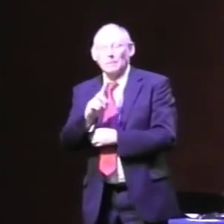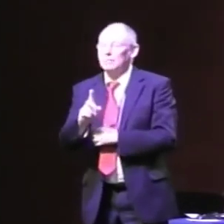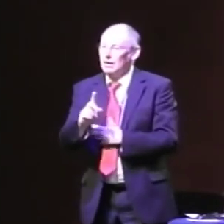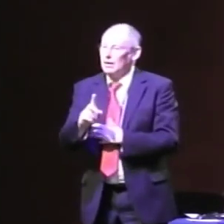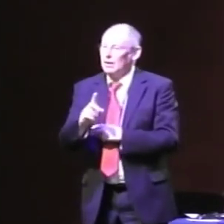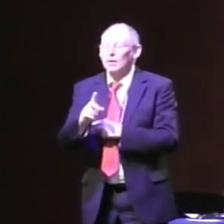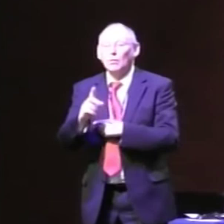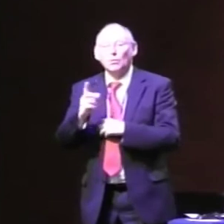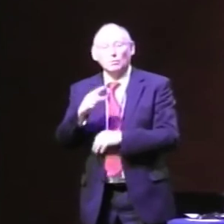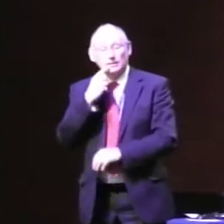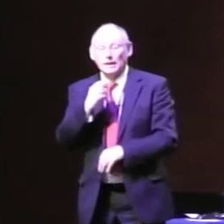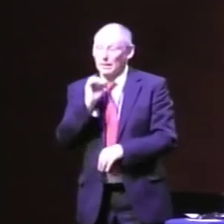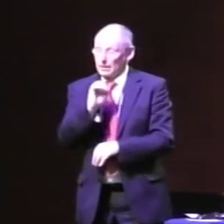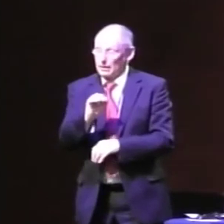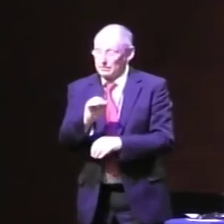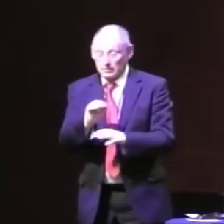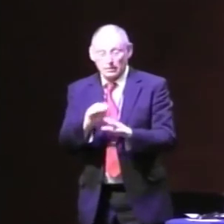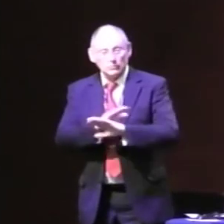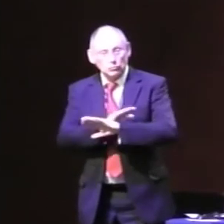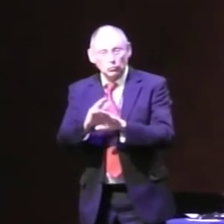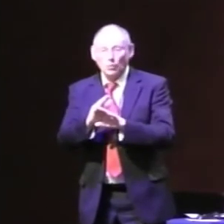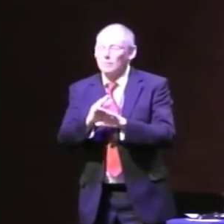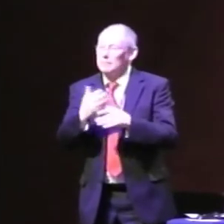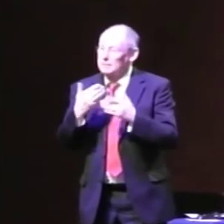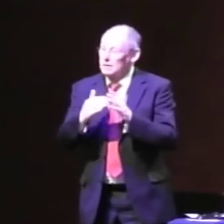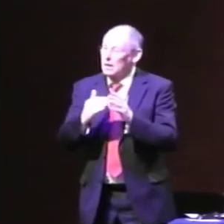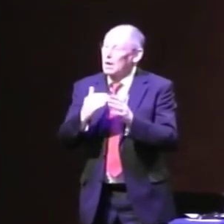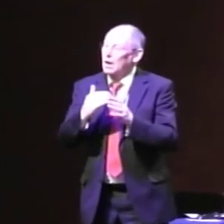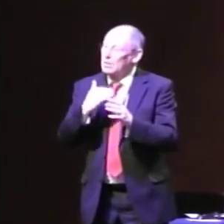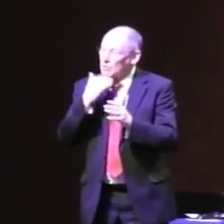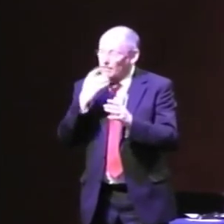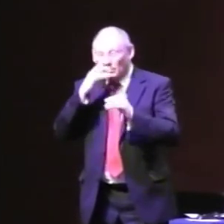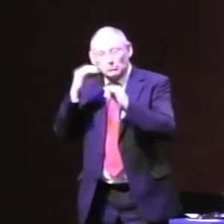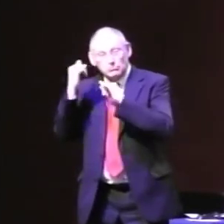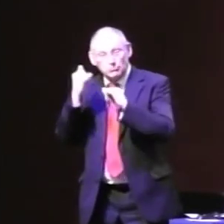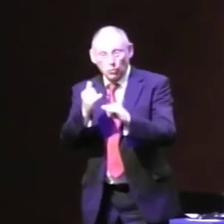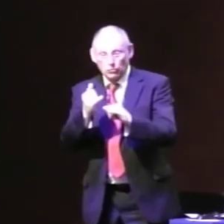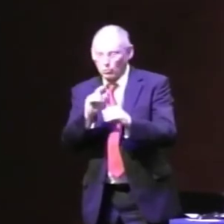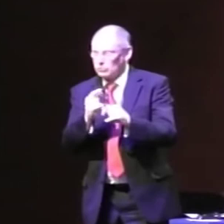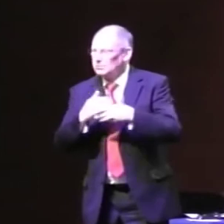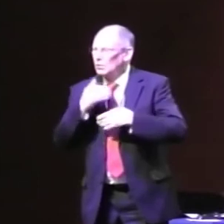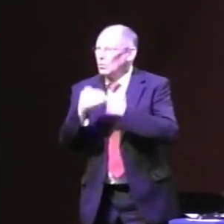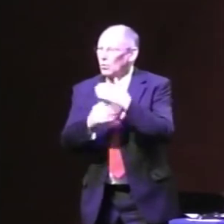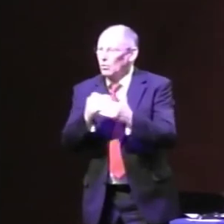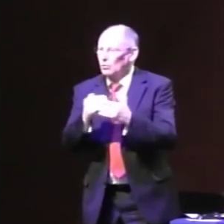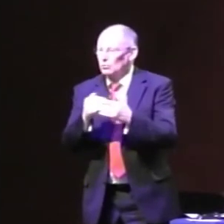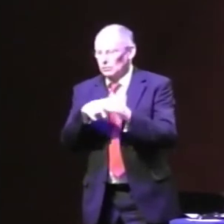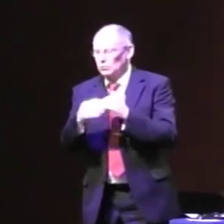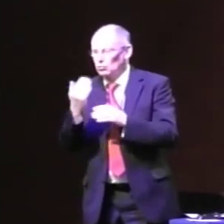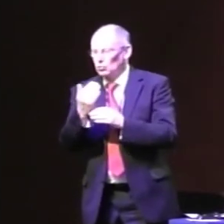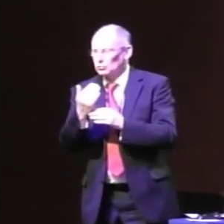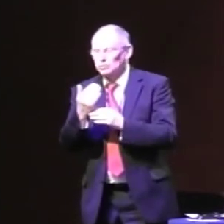are saying is that there has not been enough monitoring of what has been going on in the